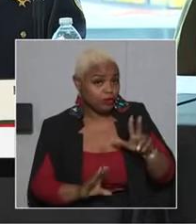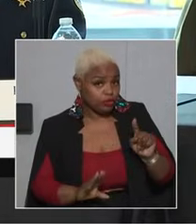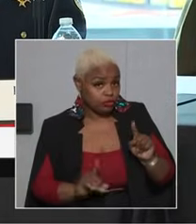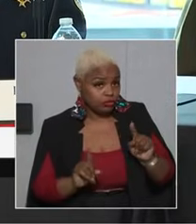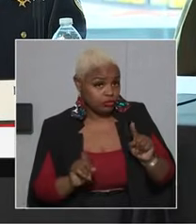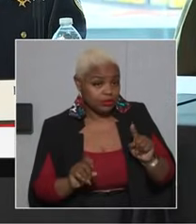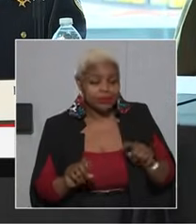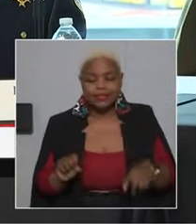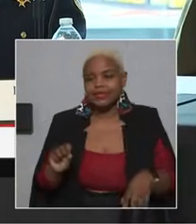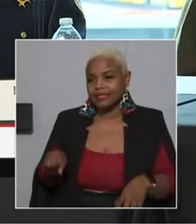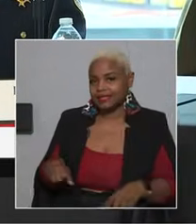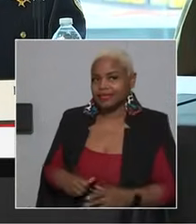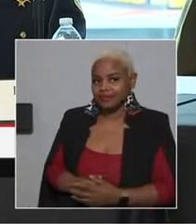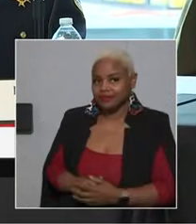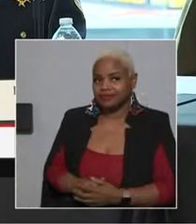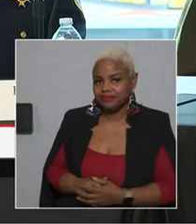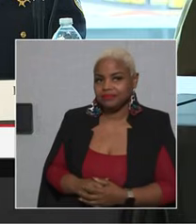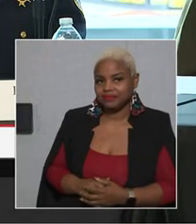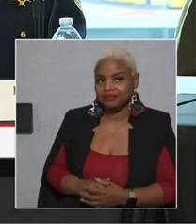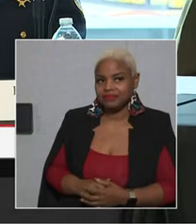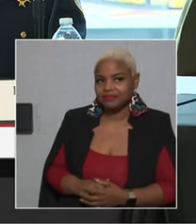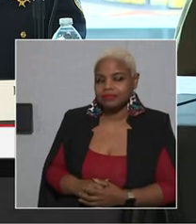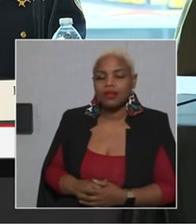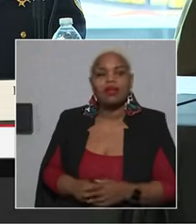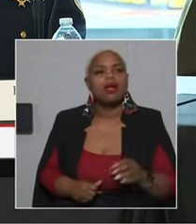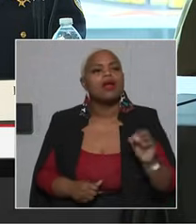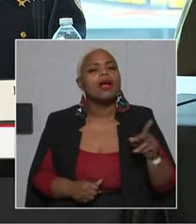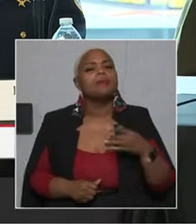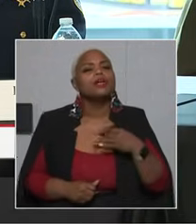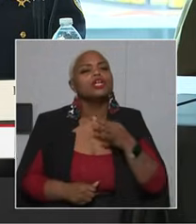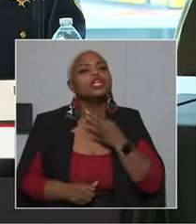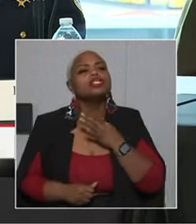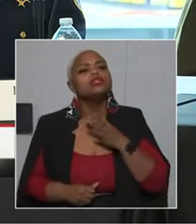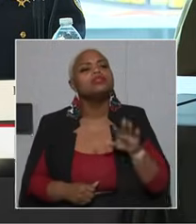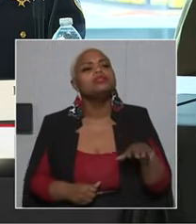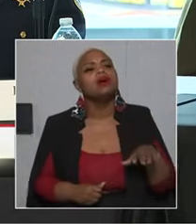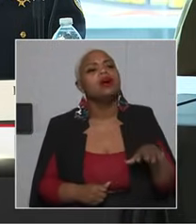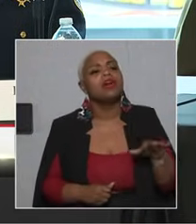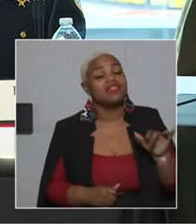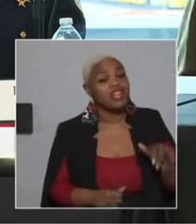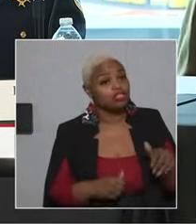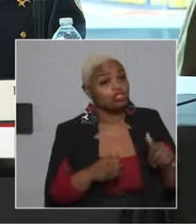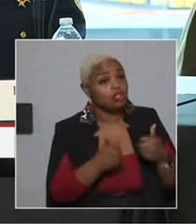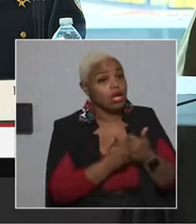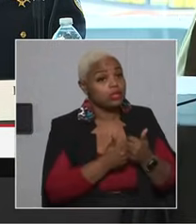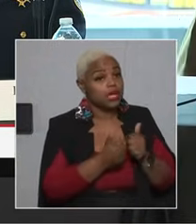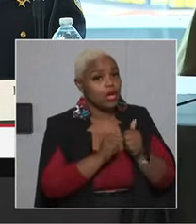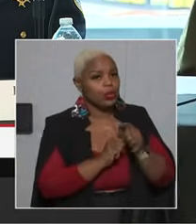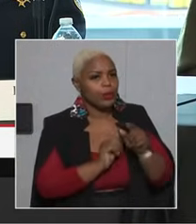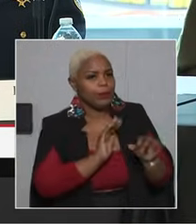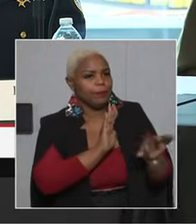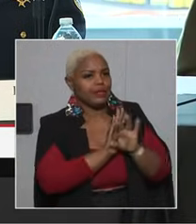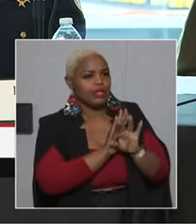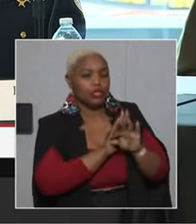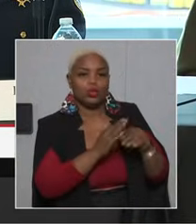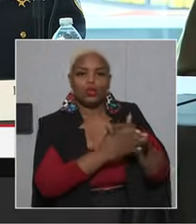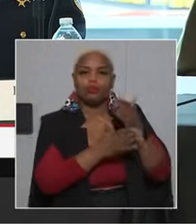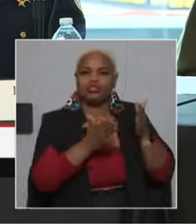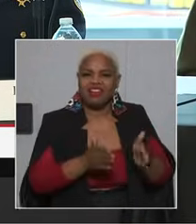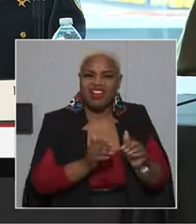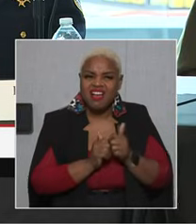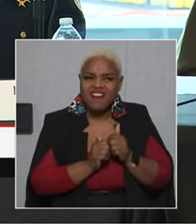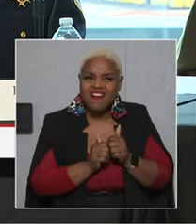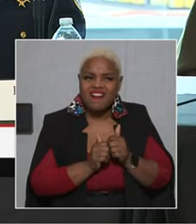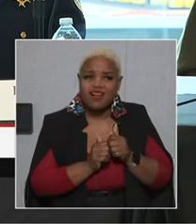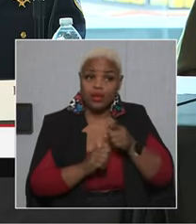us just about the challenge you're facing trying to get somebody to replace the chief when you yourself will only be in